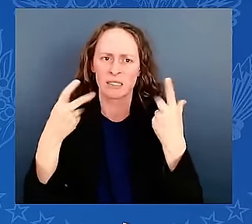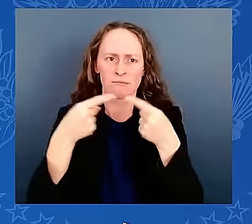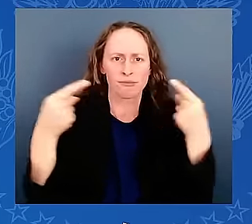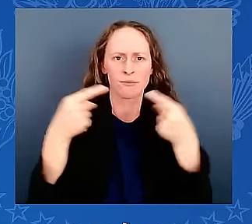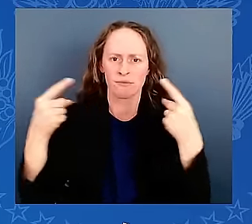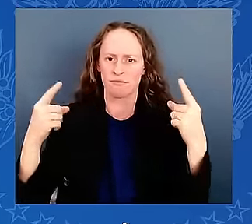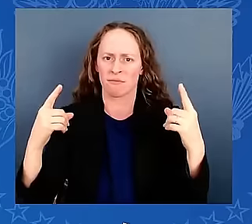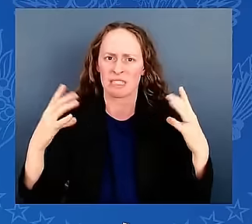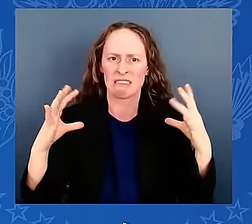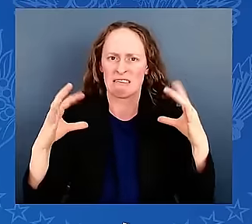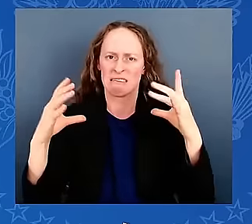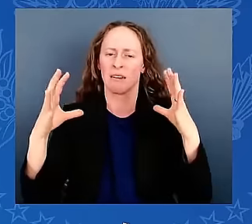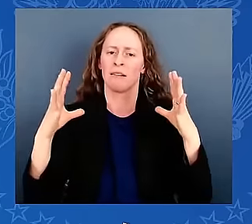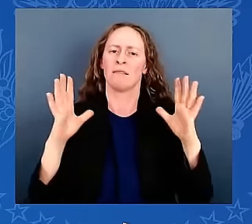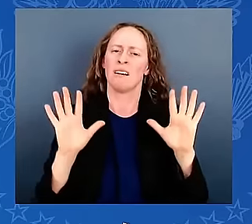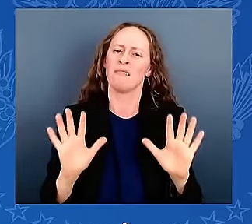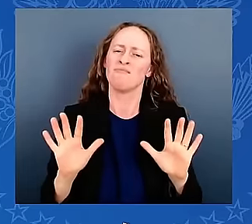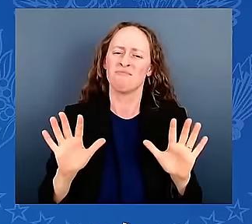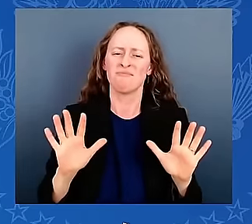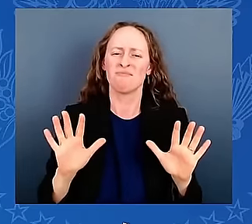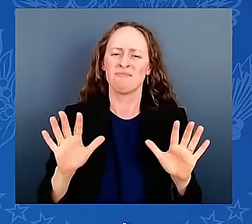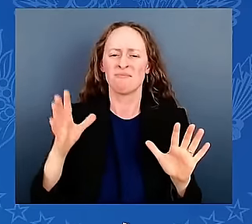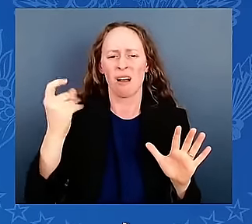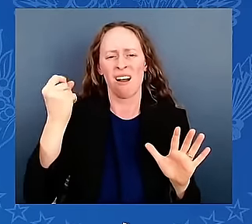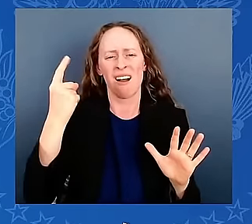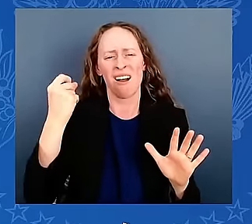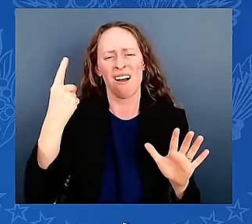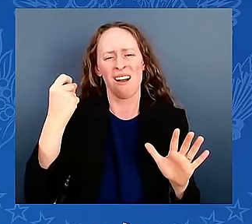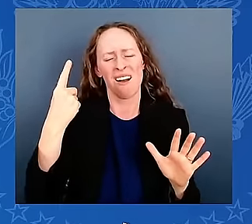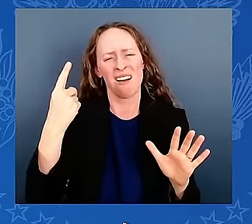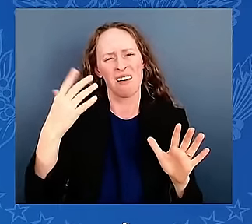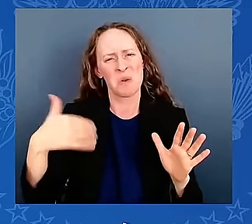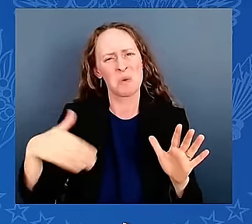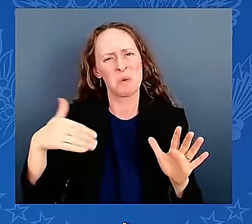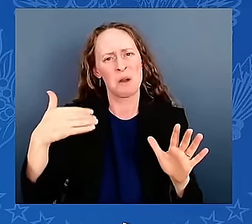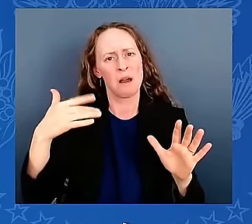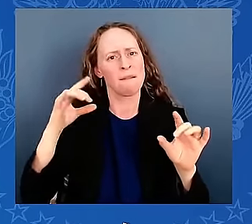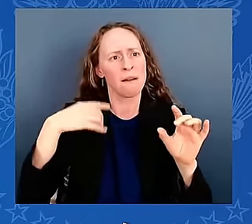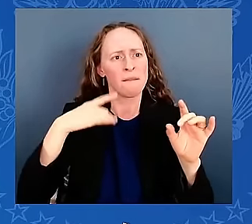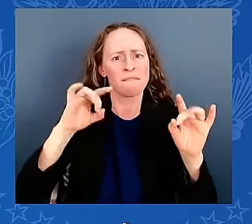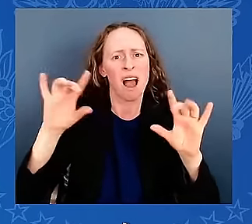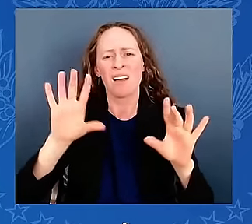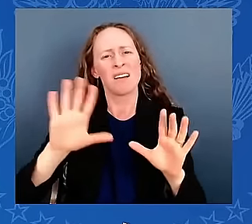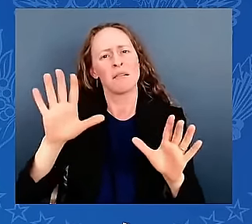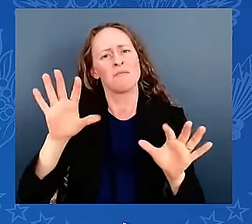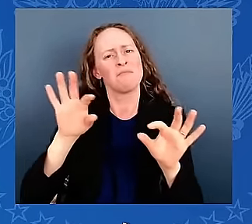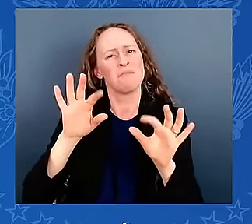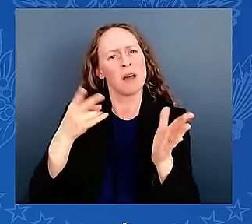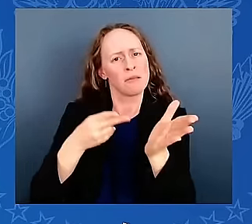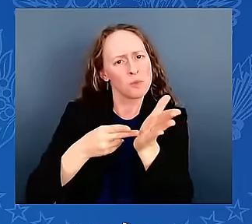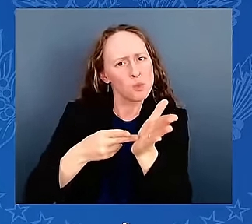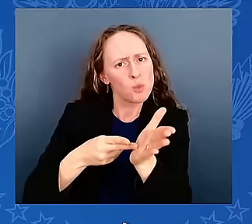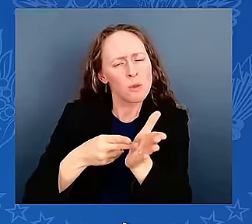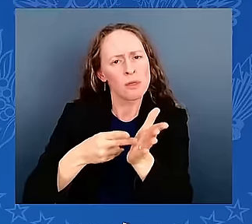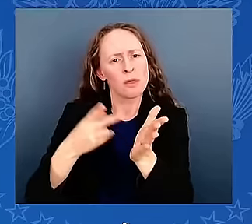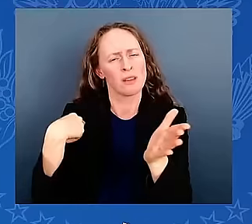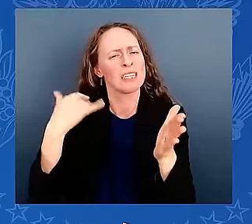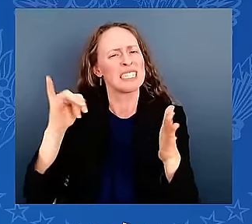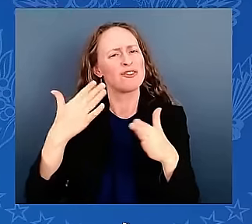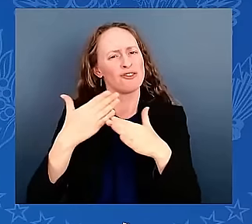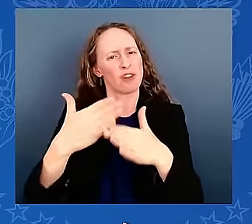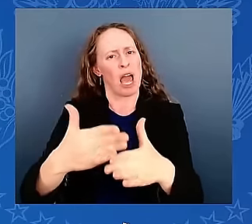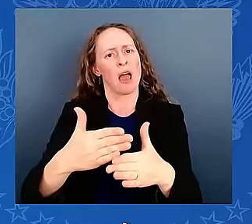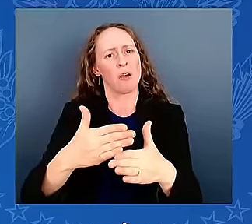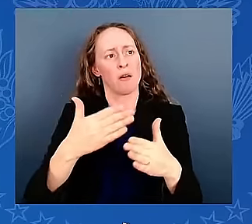Who you are, what you've done, what you'll do, that's fair game. As Harry